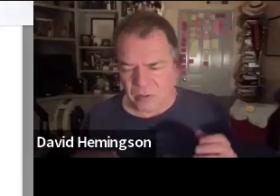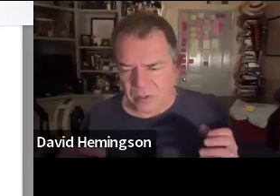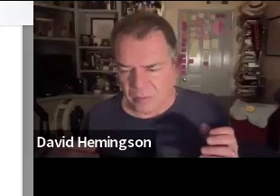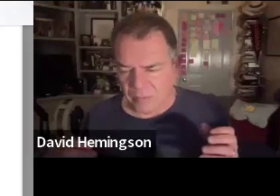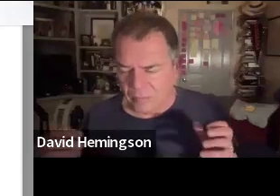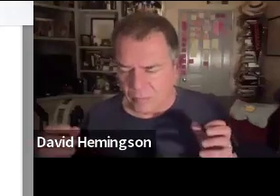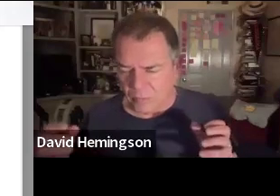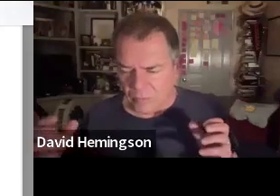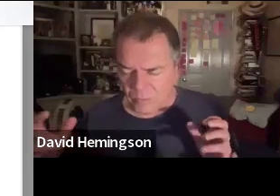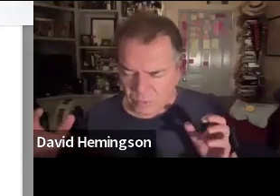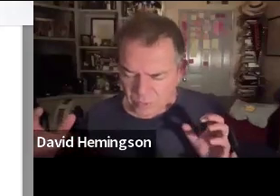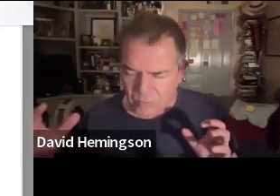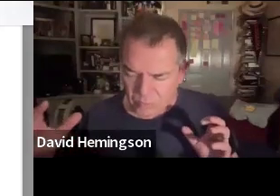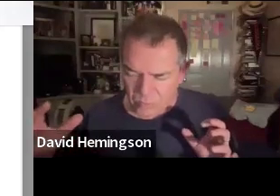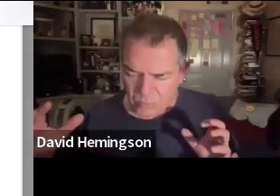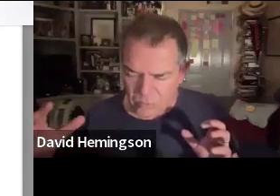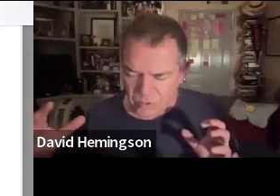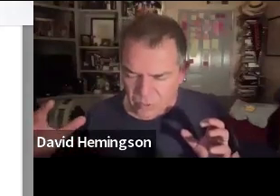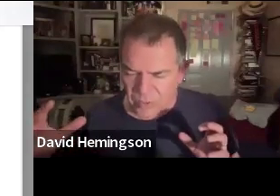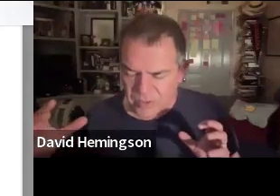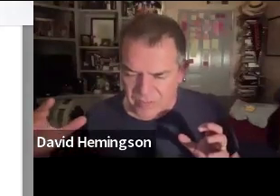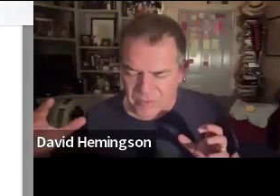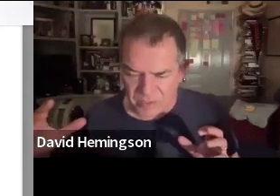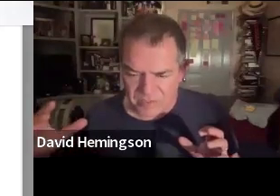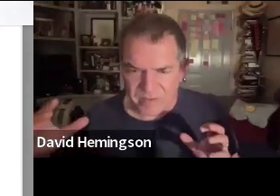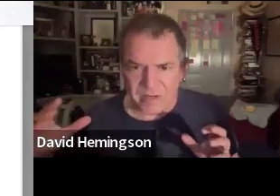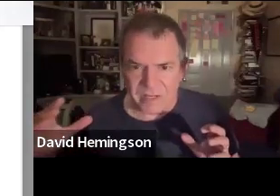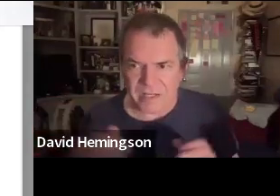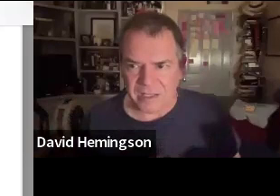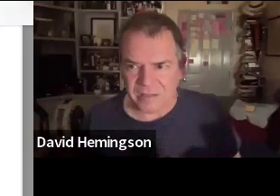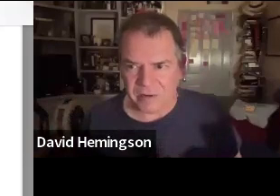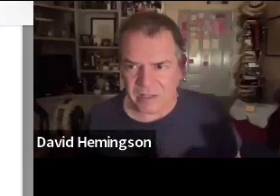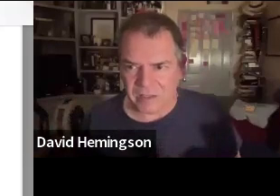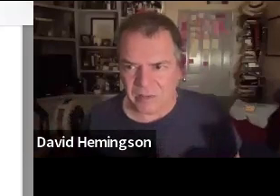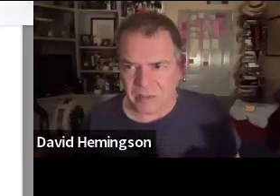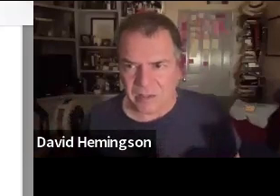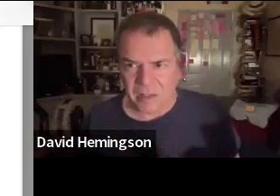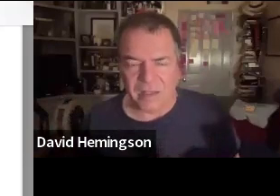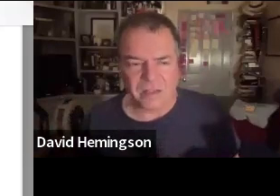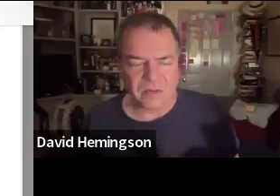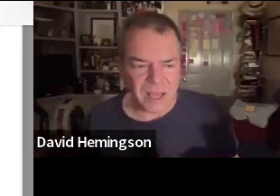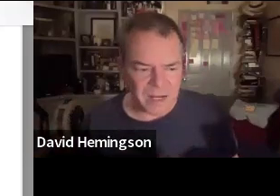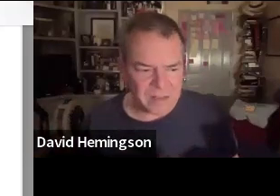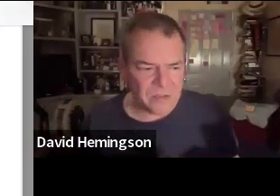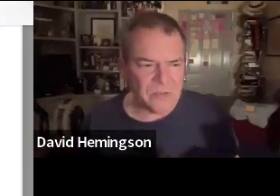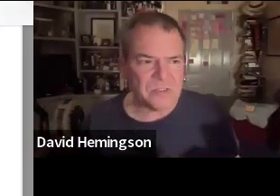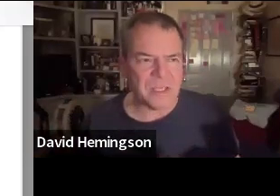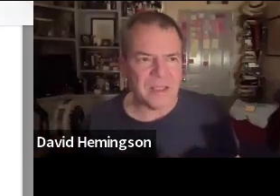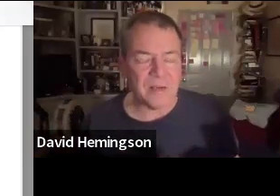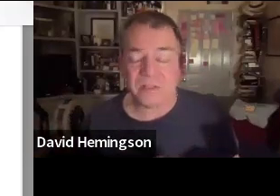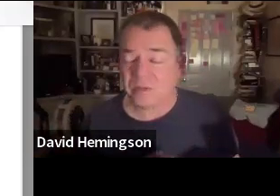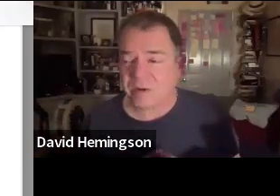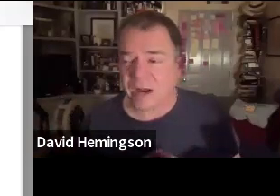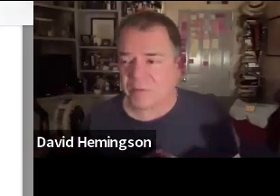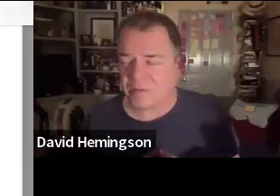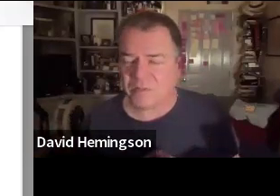remember, um, the early 70s very keenly and very clearly, and the sort of attitudes, and